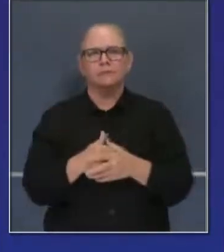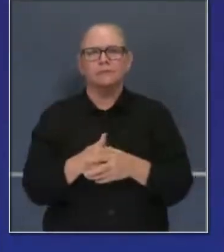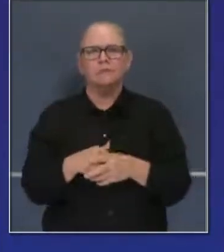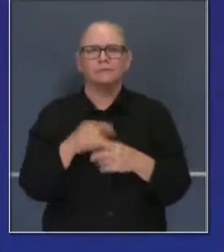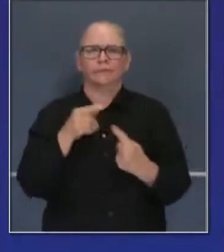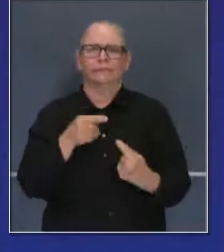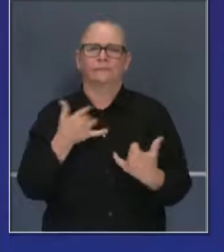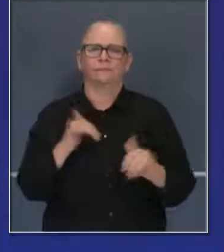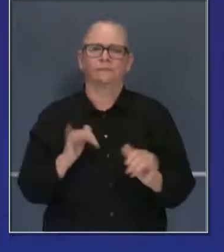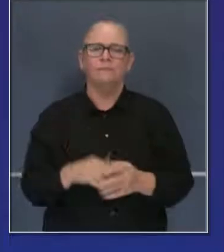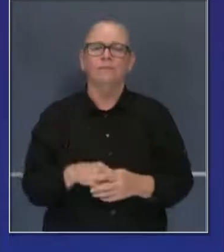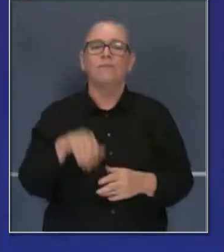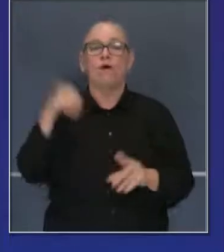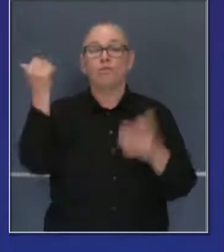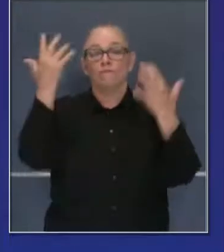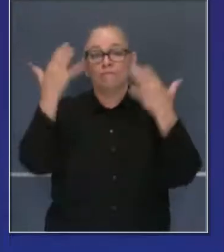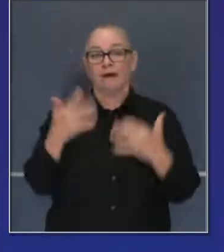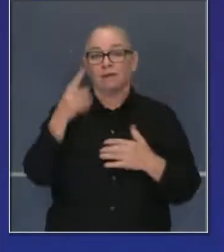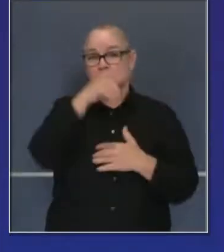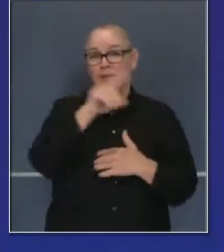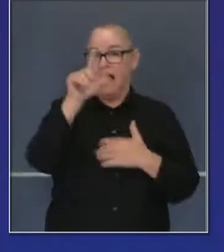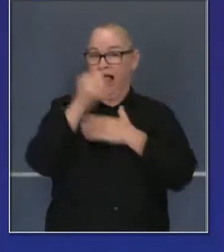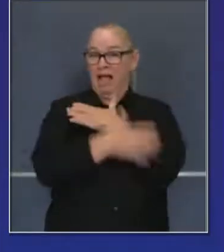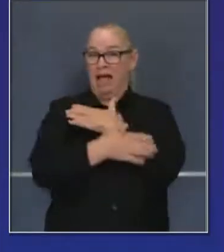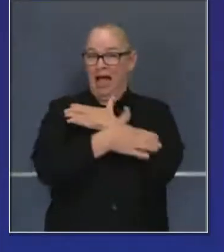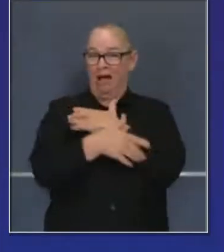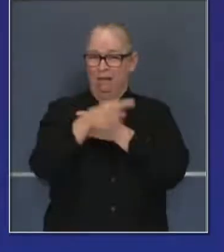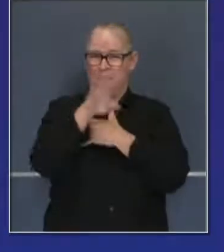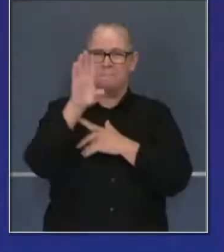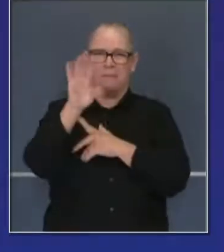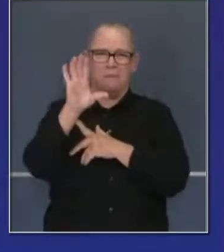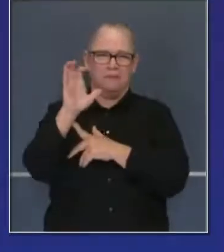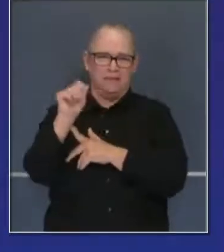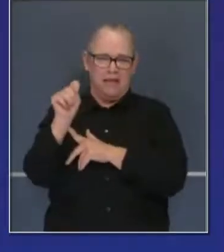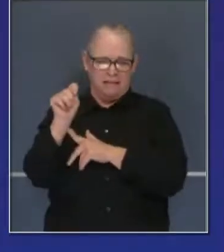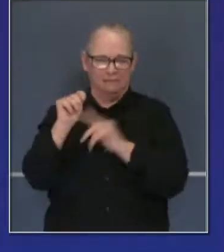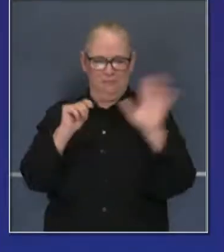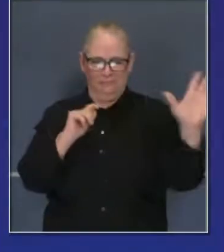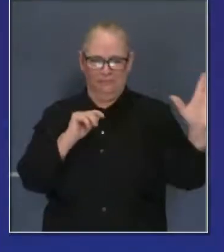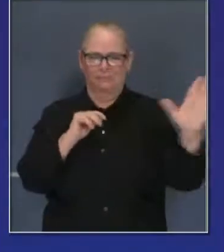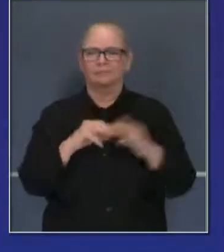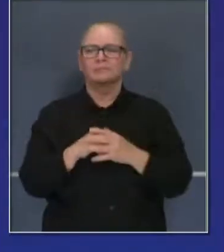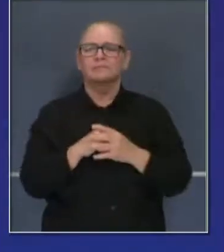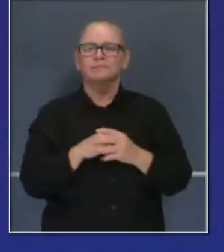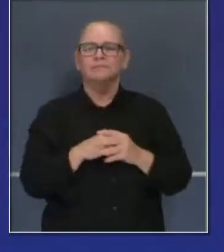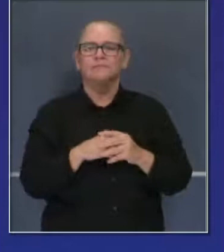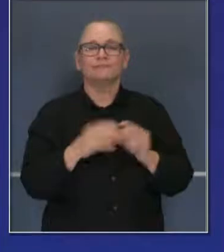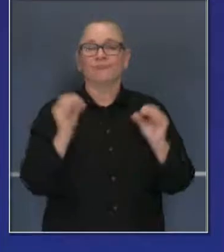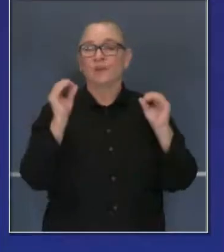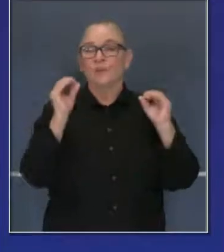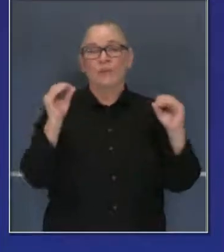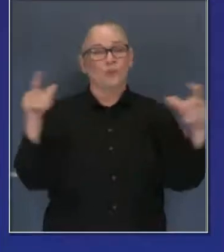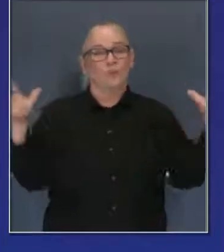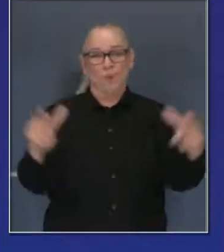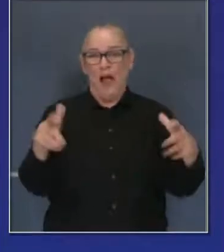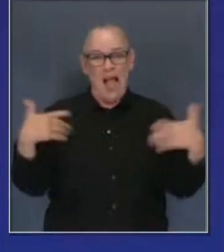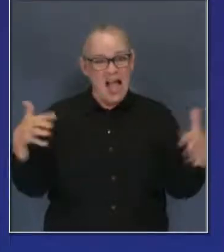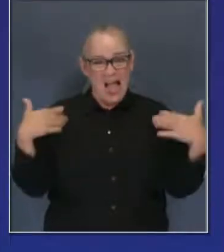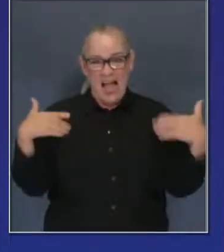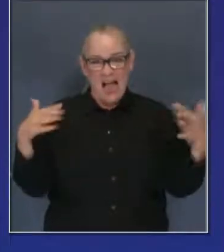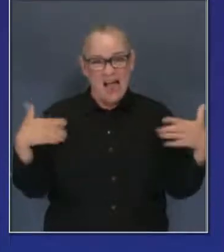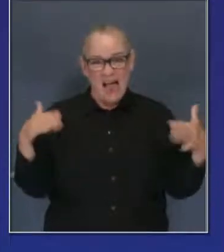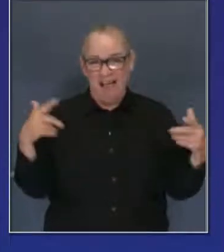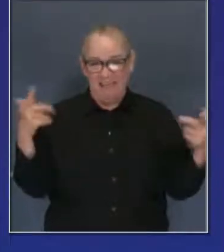of concern I wanted to highlight is LA County Bobcat fire, 0% containment. This is getting a lot of attention for good reason.